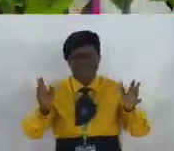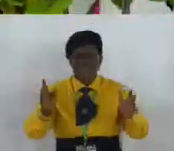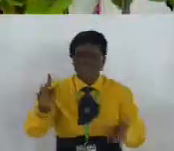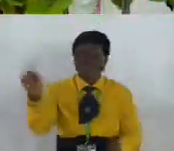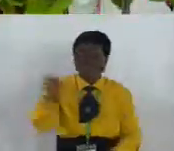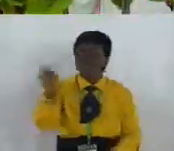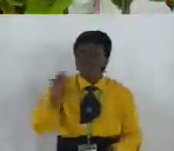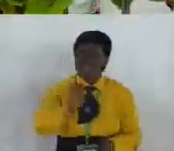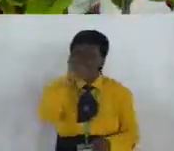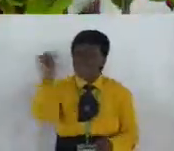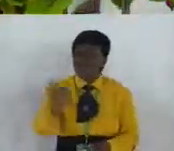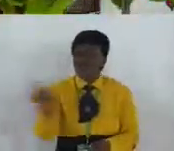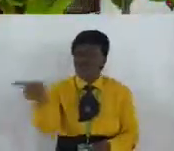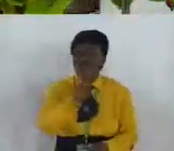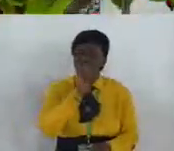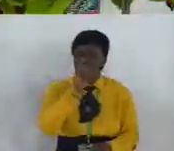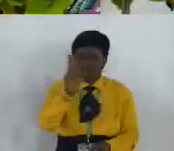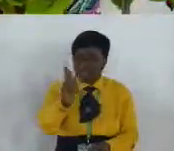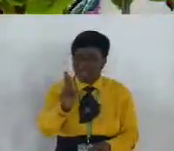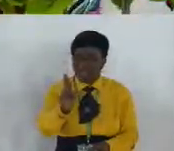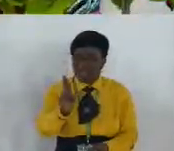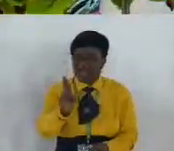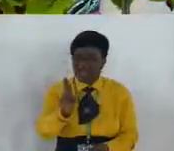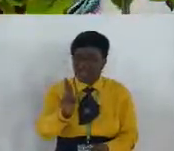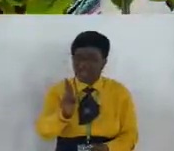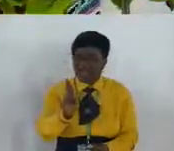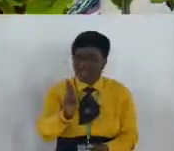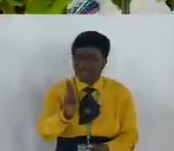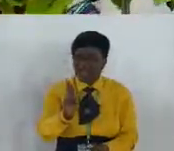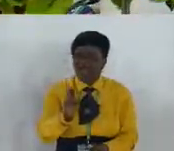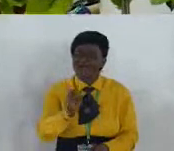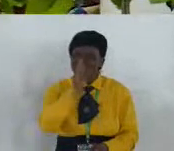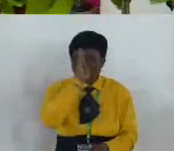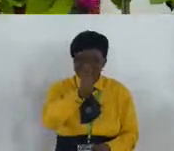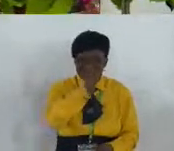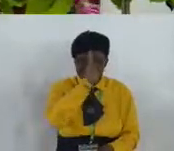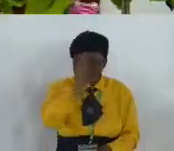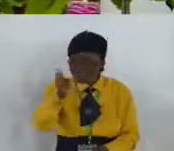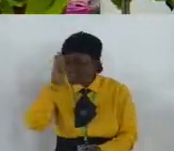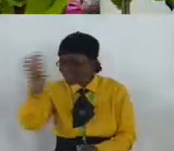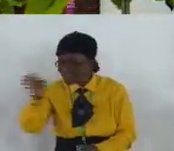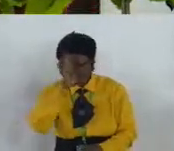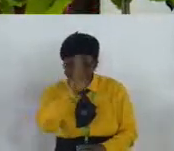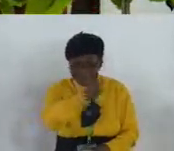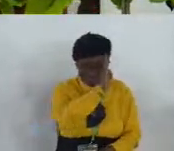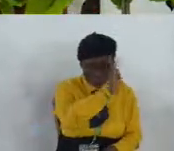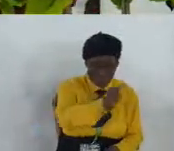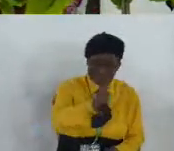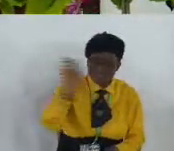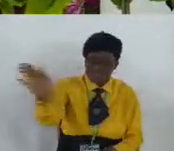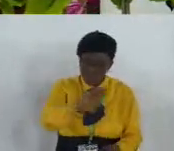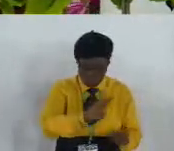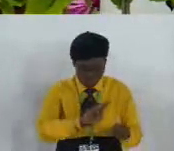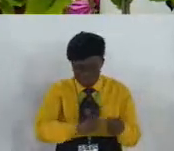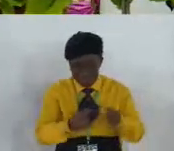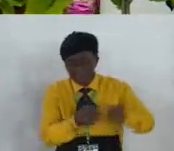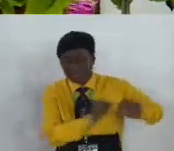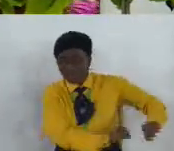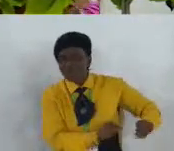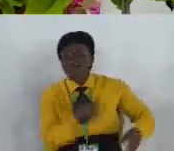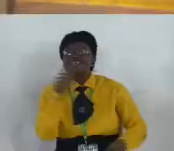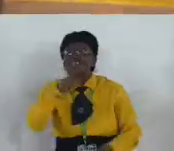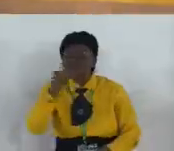Wherever you are, if you have any neighbor there, wave to your neighbors and say, the siege is over.